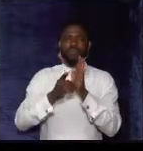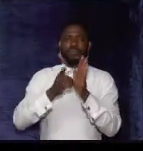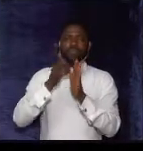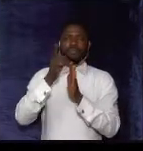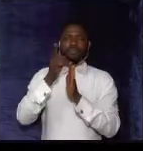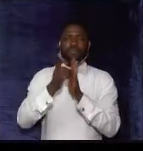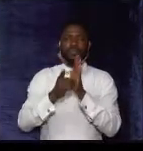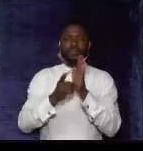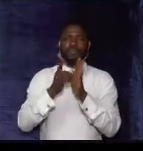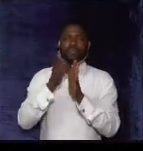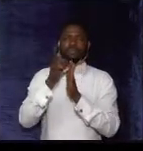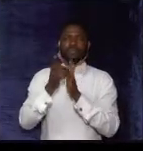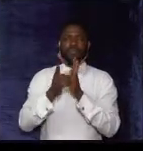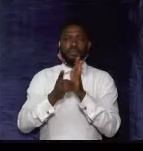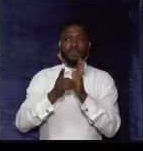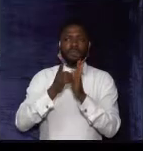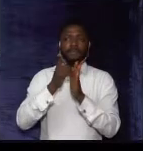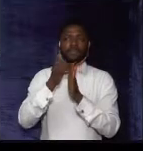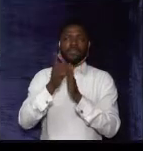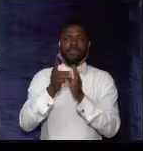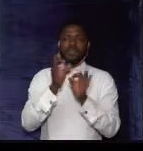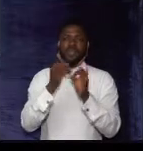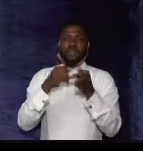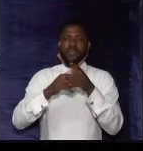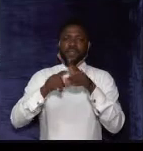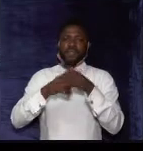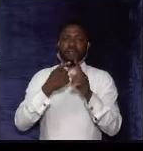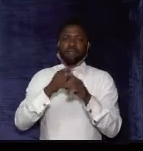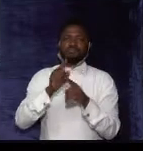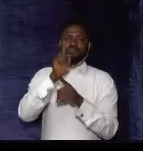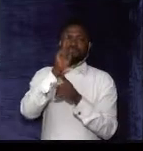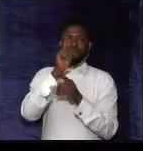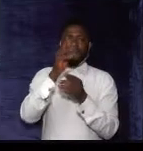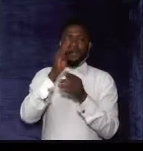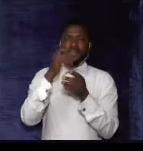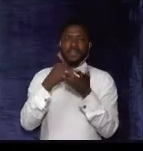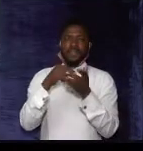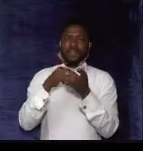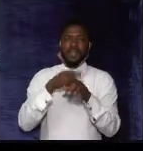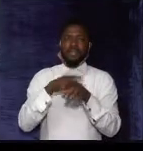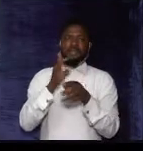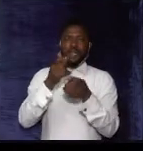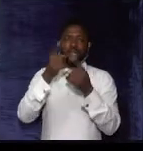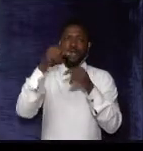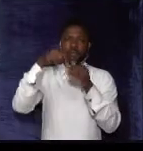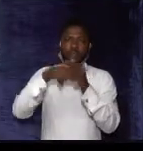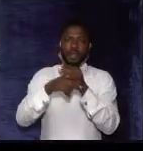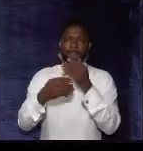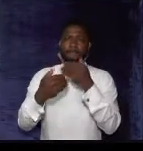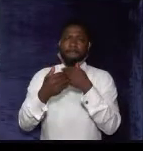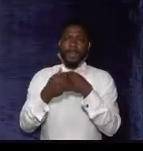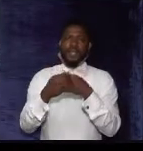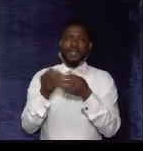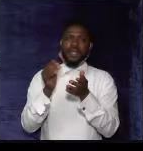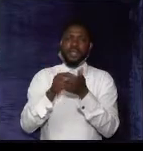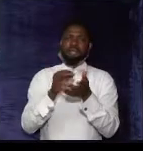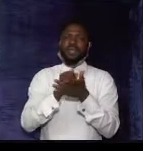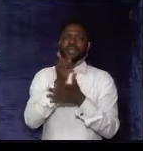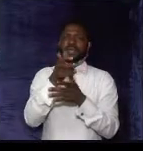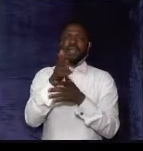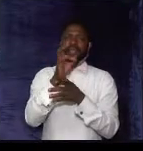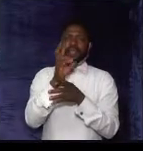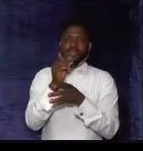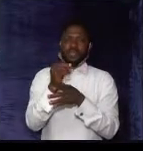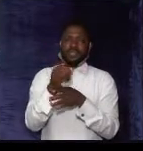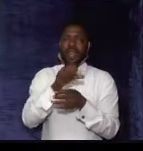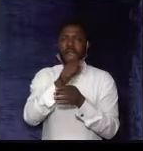in a circle, the bottom is fixed at the center and it keeps going. If it starts from here, by the time it comes down, back again, that's